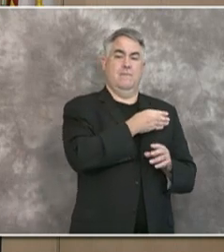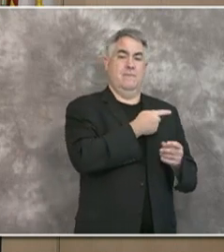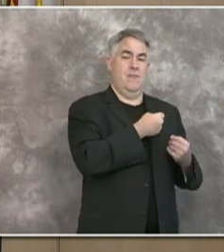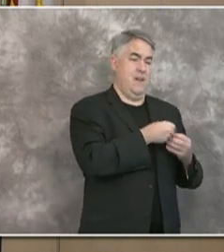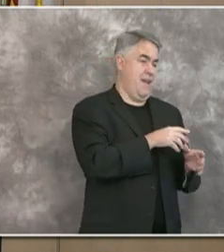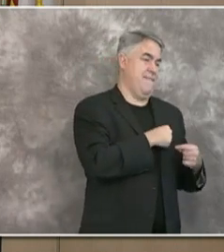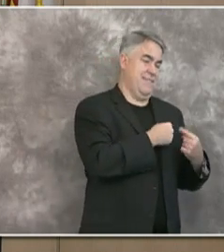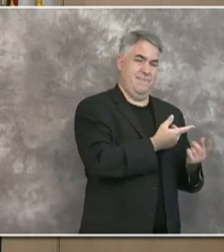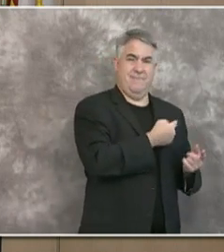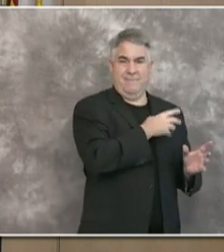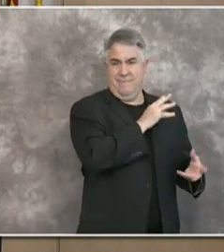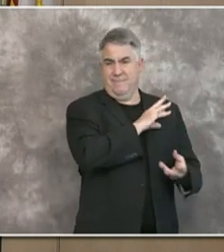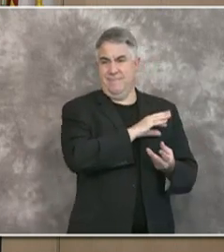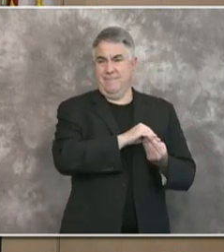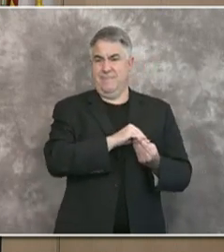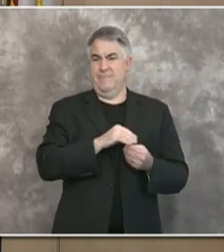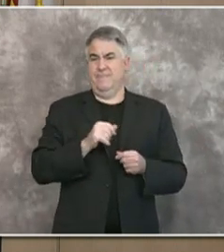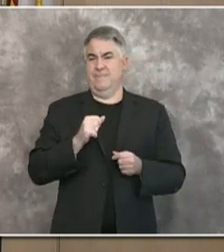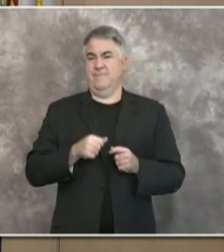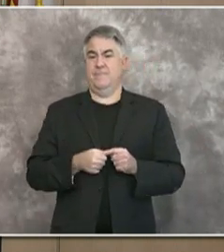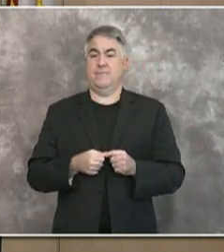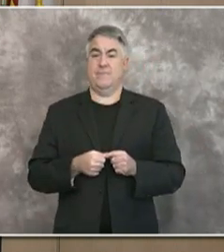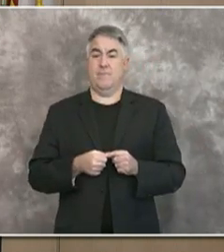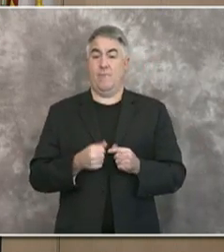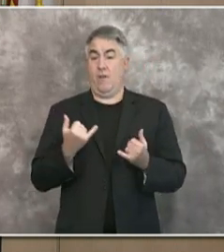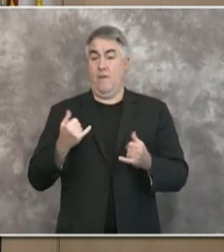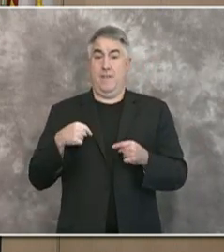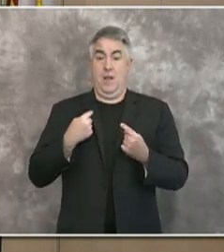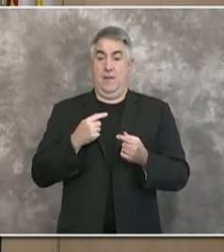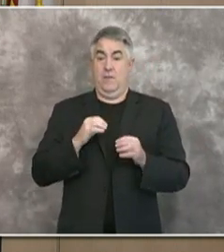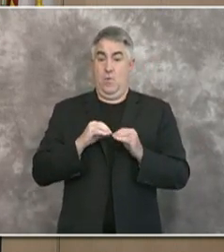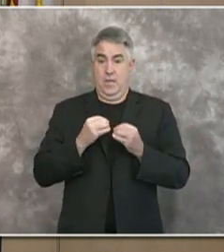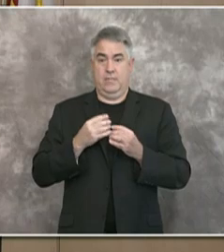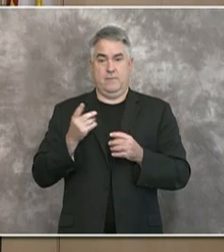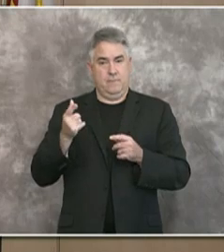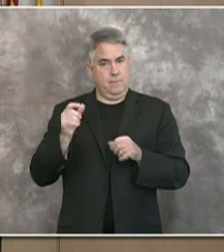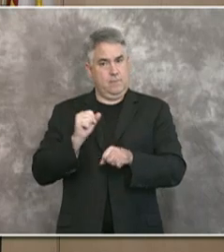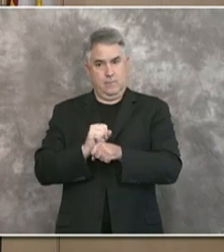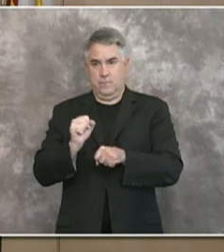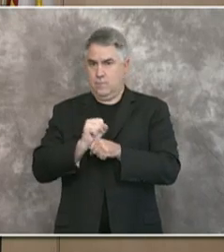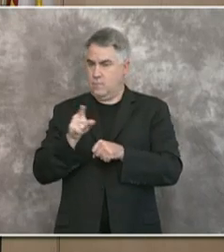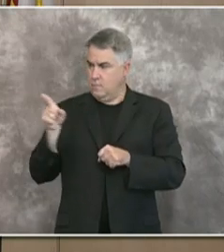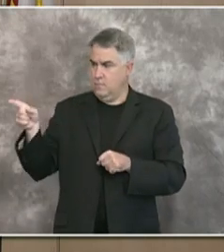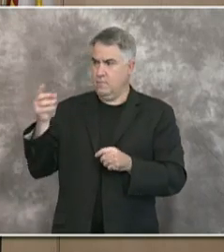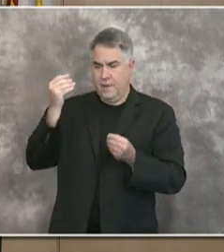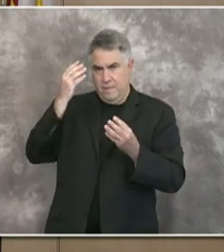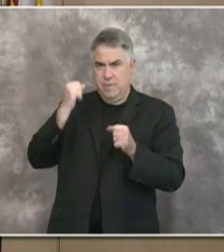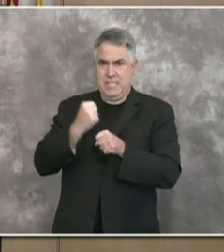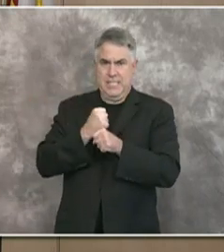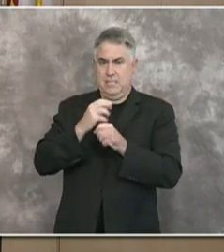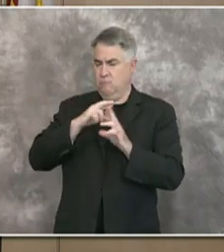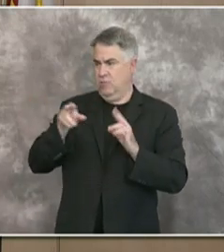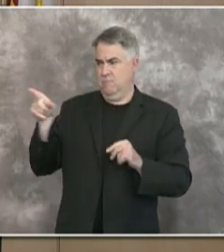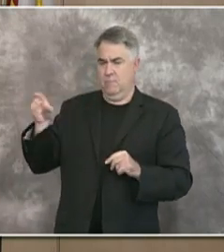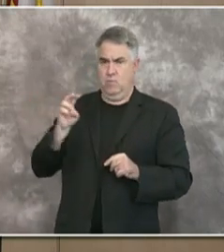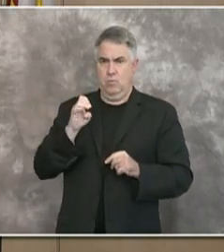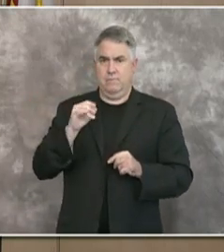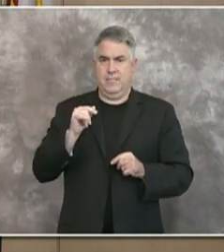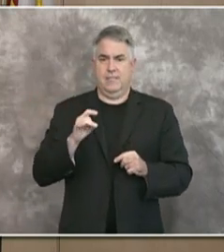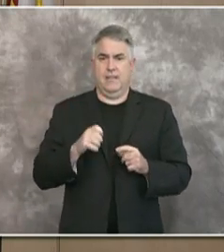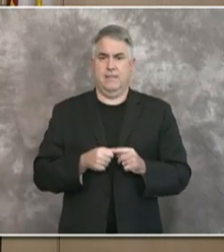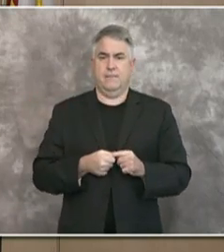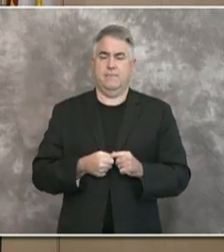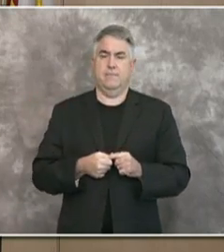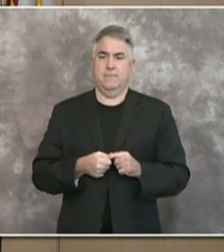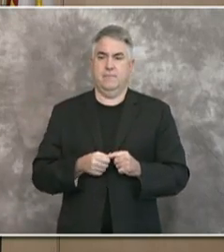COVID-19. As a reminder, all of our stats are located on our website, shown at the bottom of this slide, and also on the sign in front of